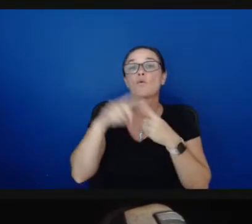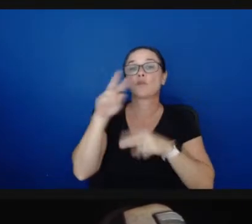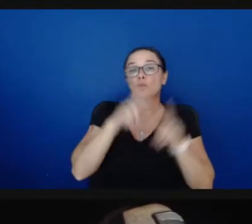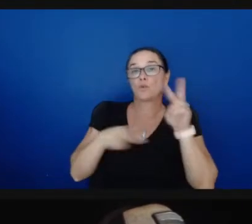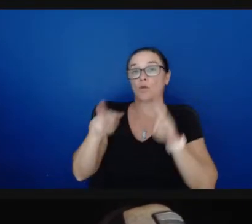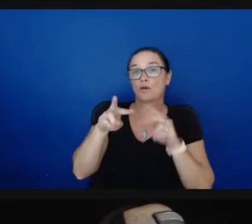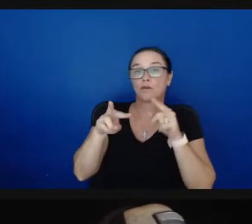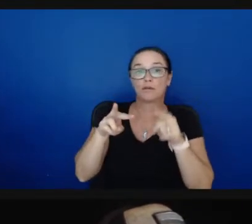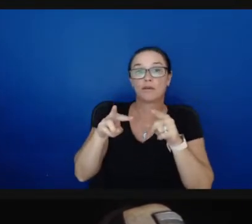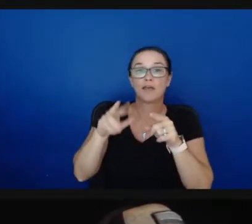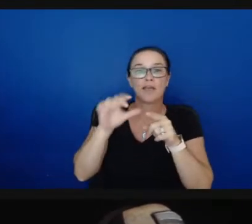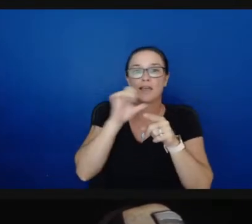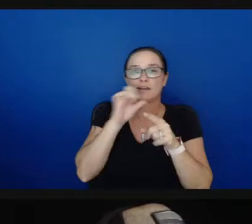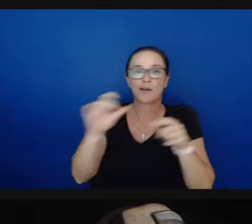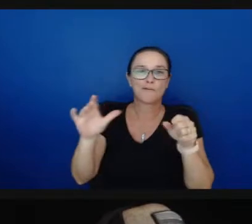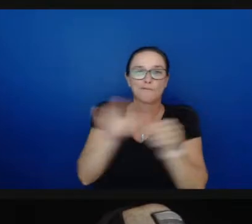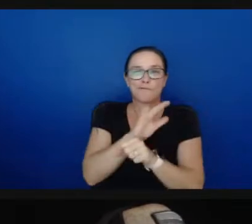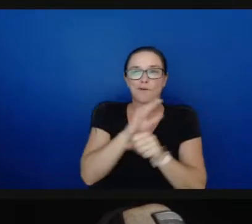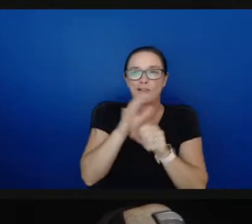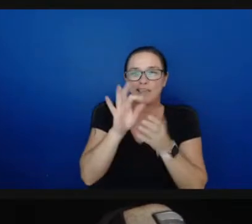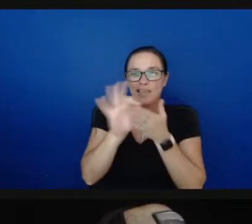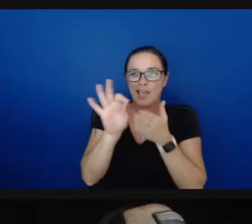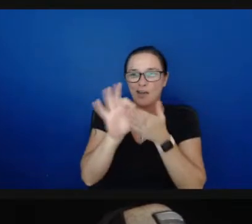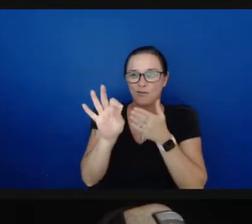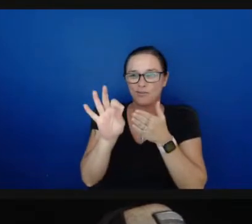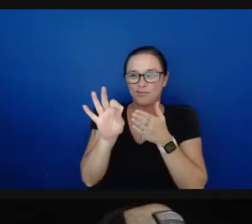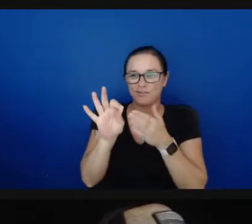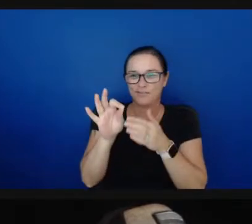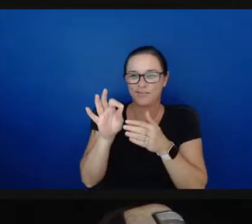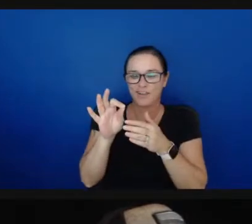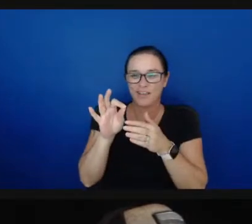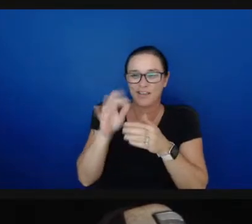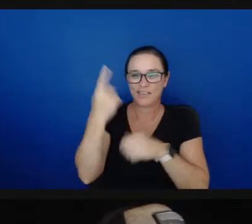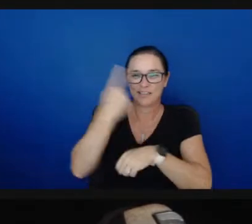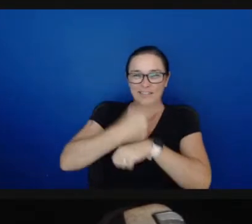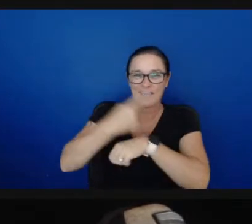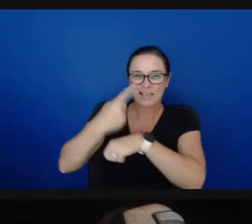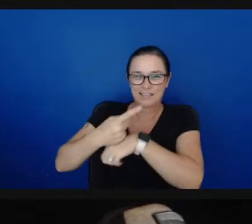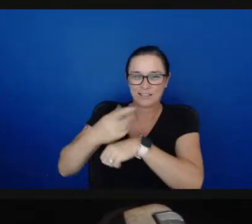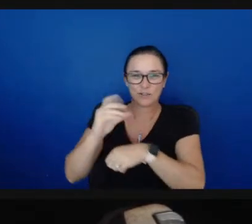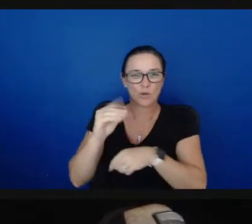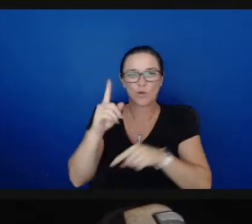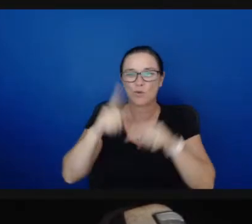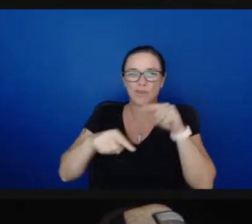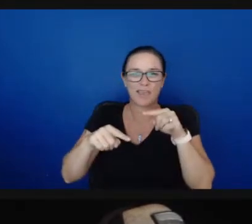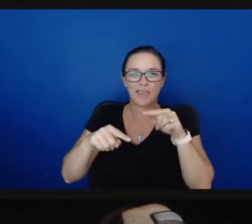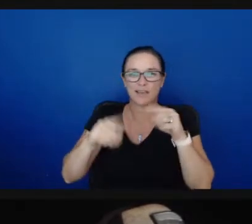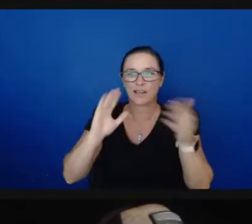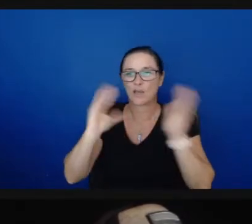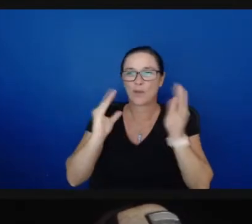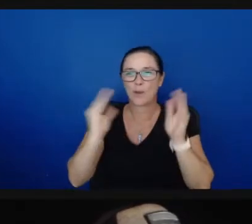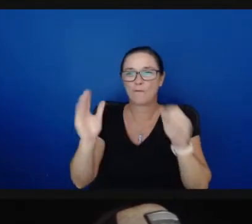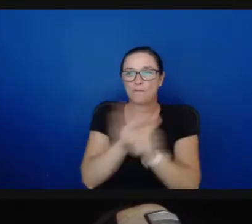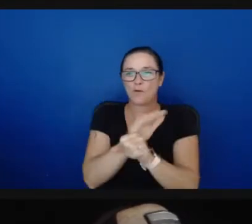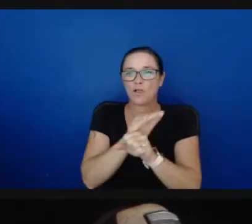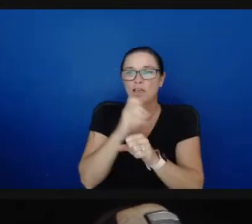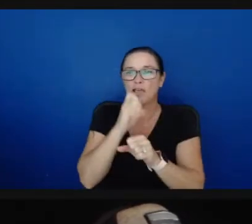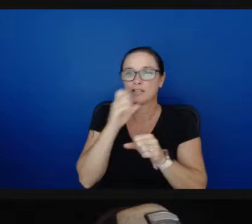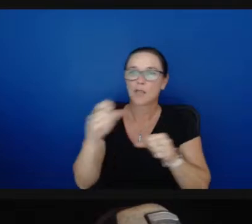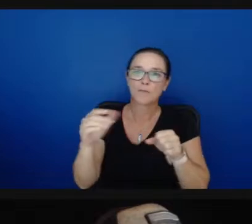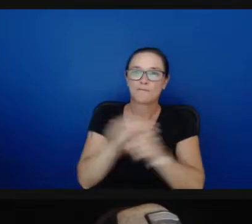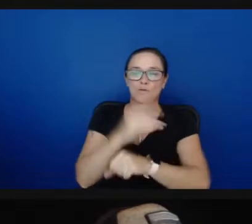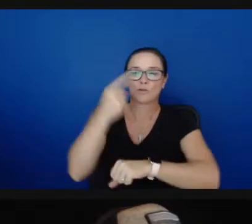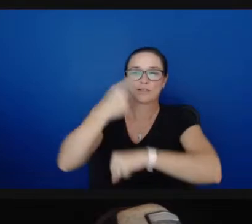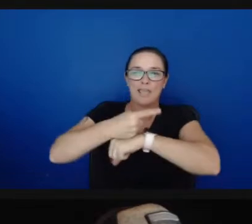days that are not fully counted on either end, you can't really compare fully. Right? It's not catching the full days of